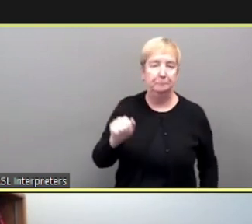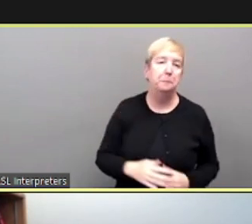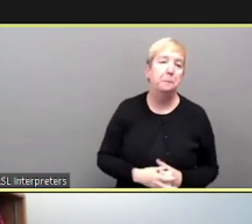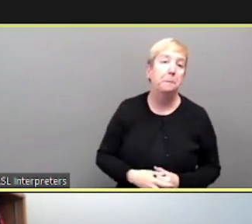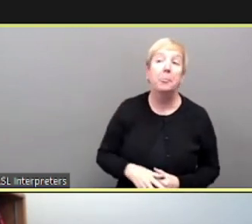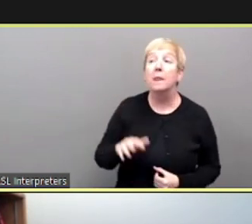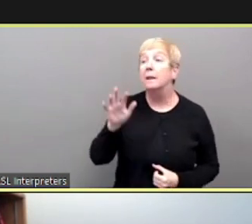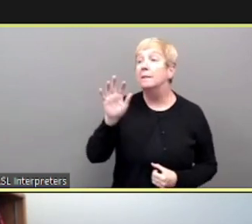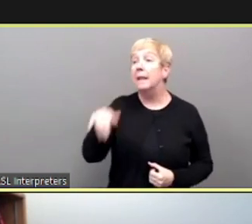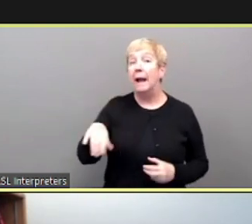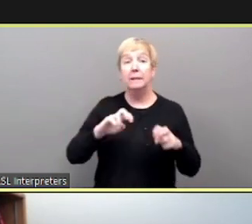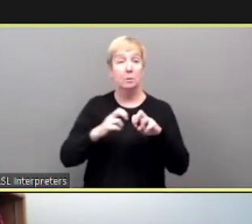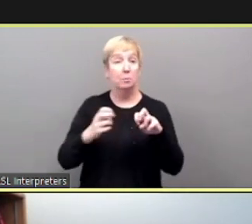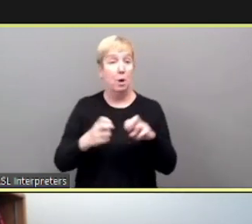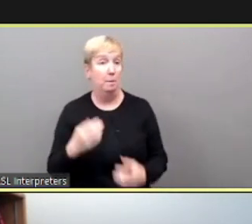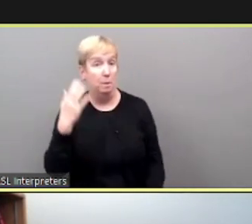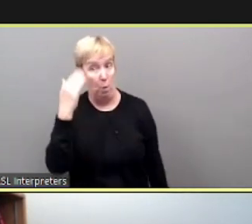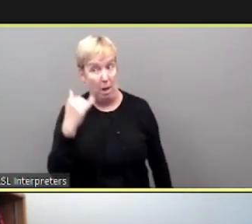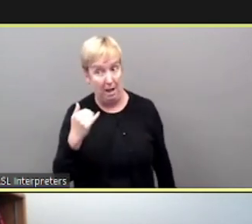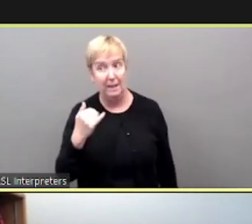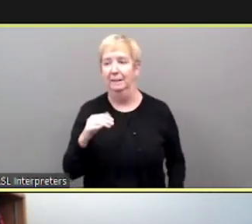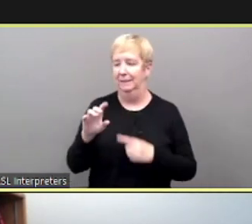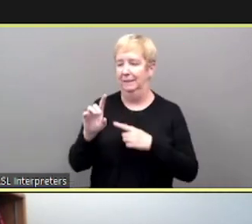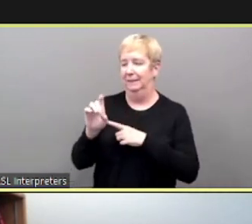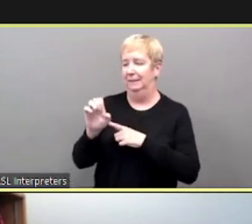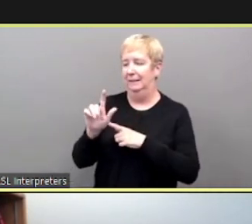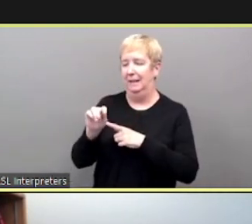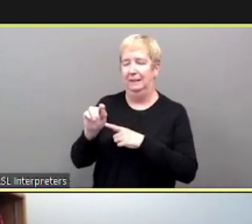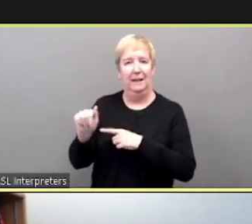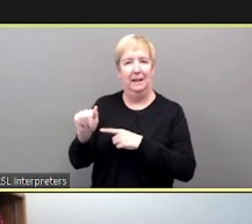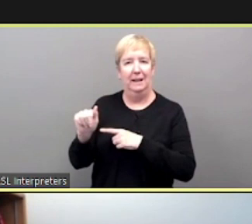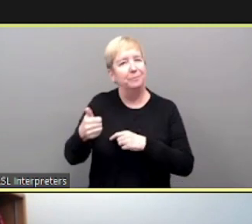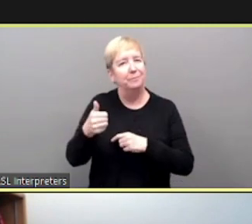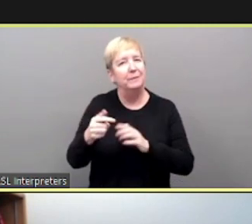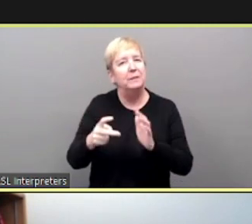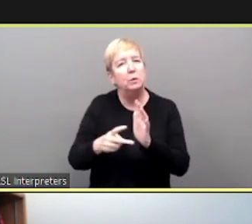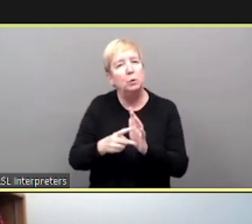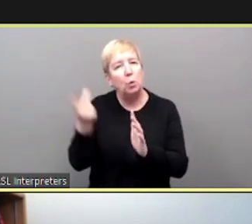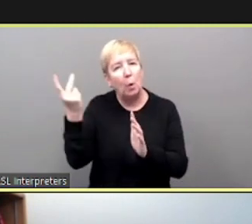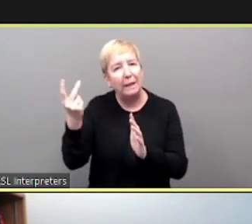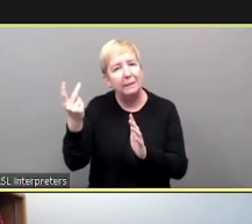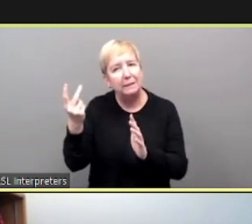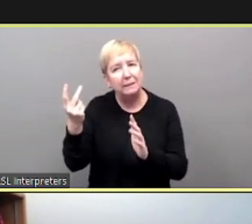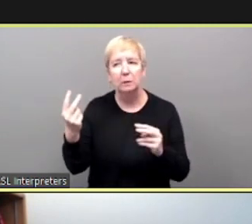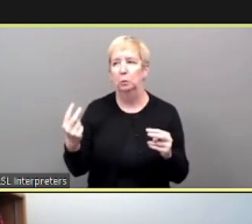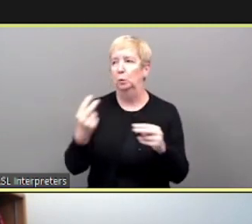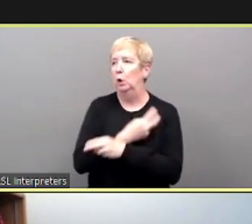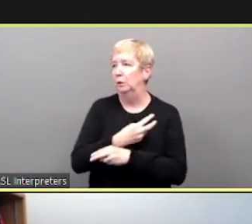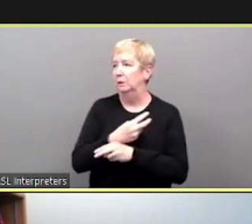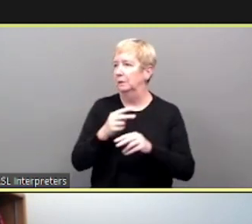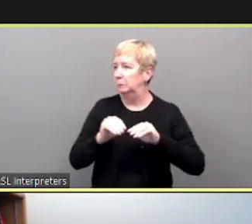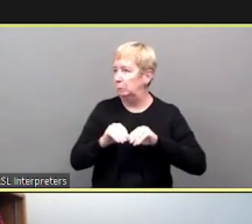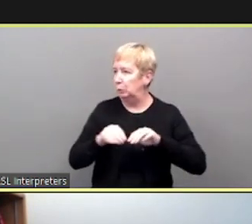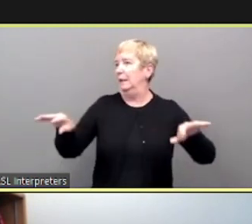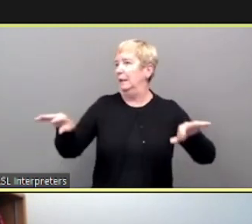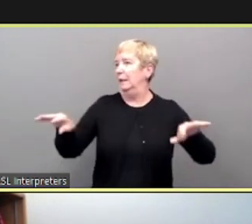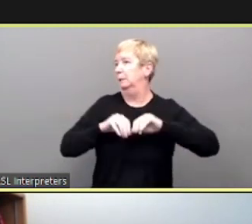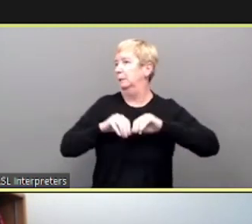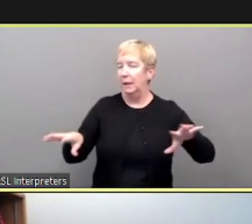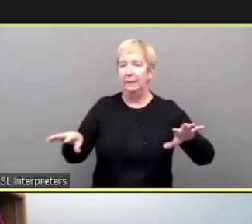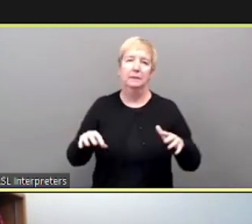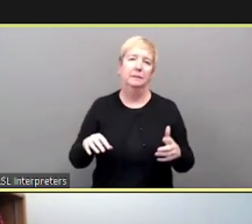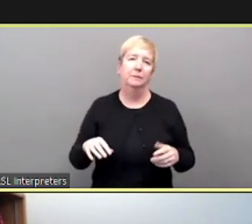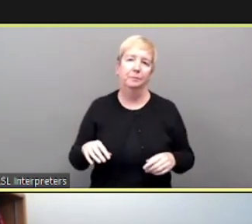problem because we know that this variant is at least 2 times as contagious as the